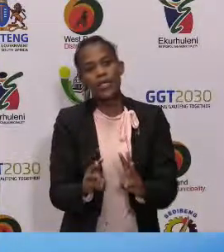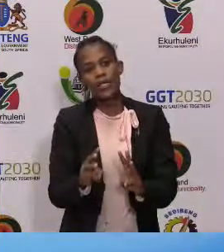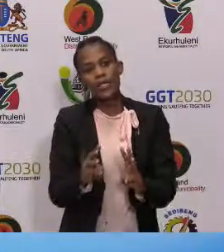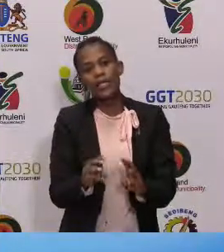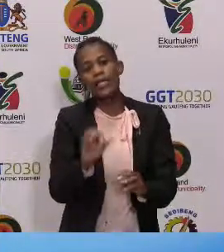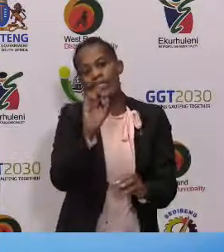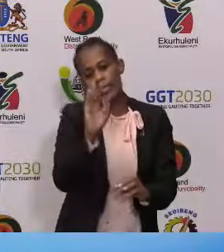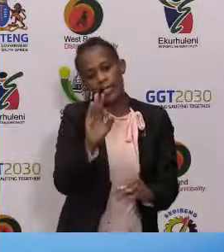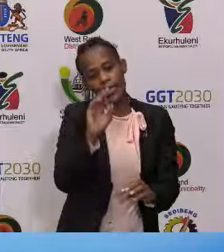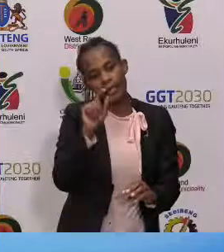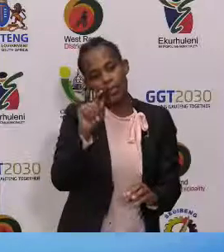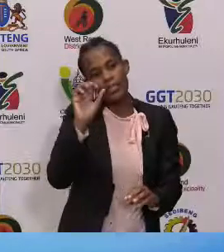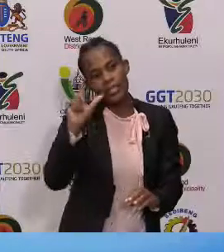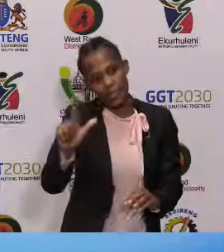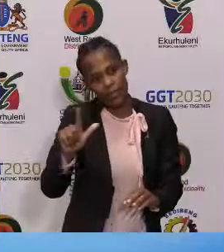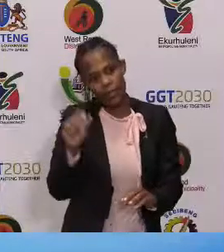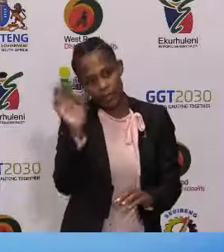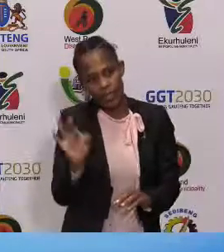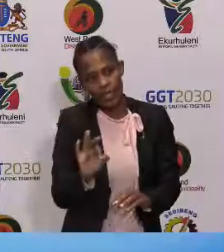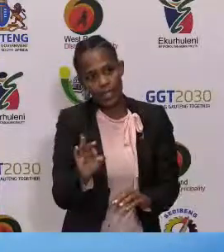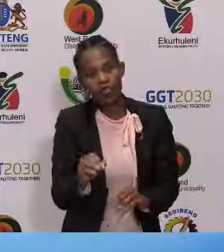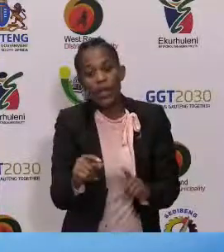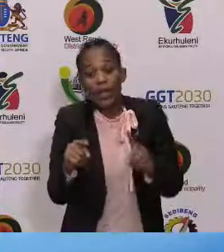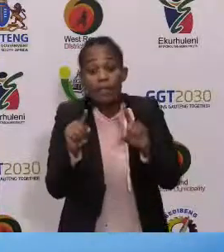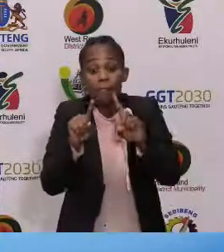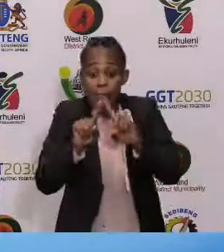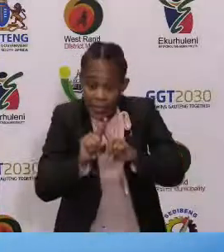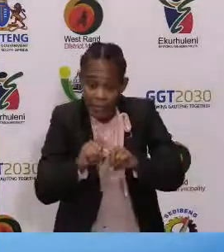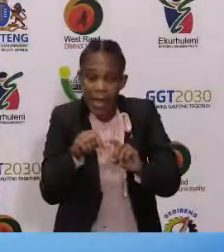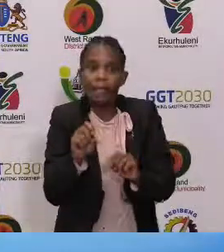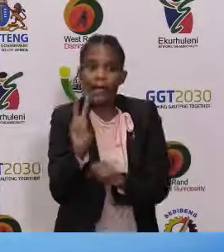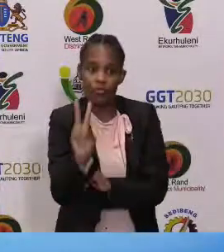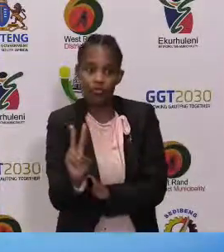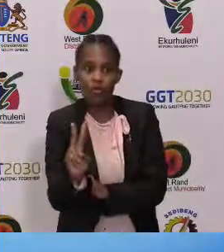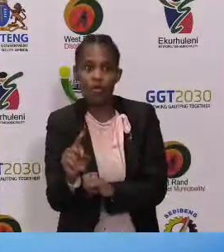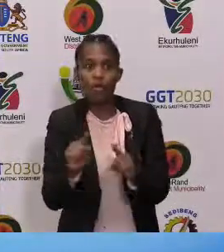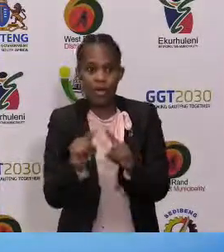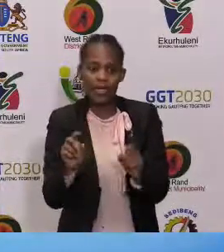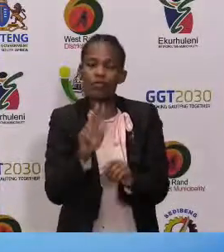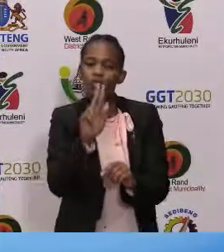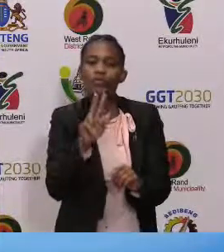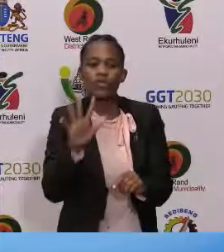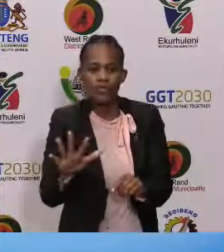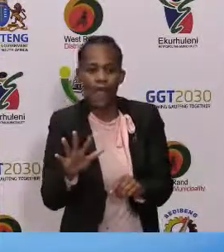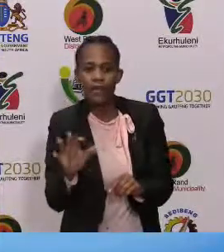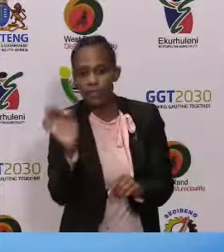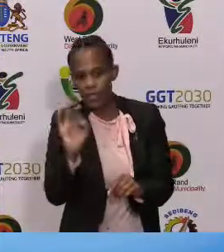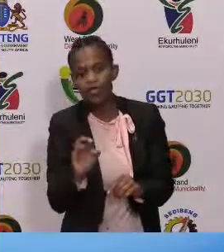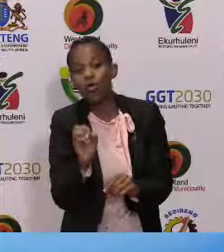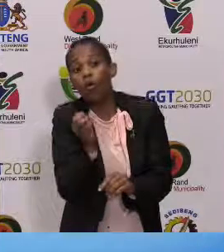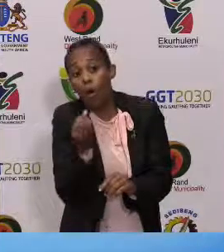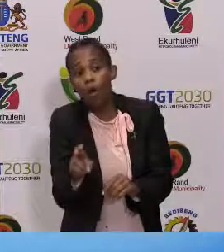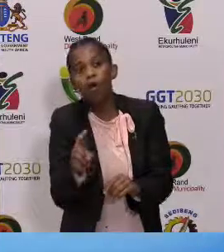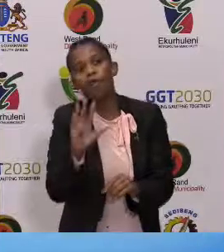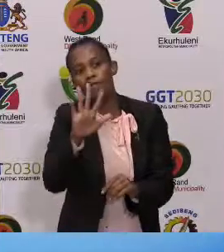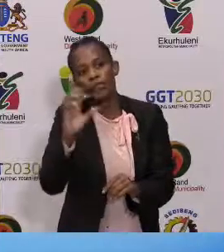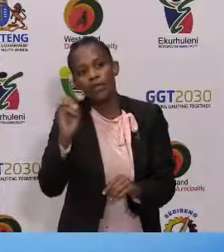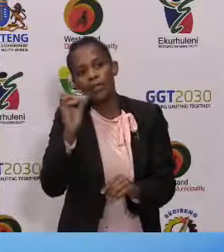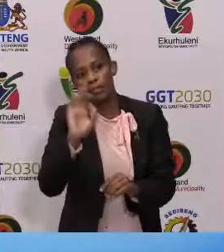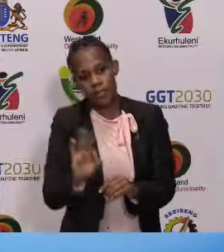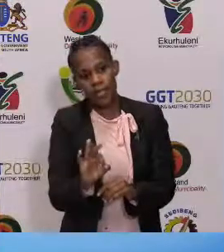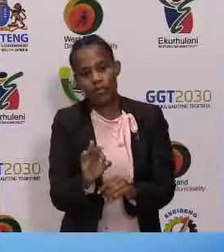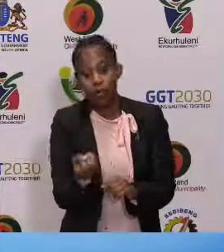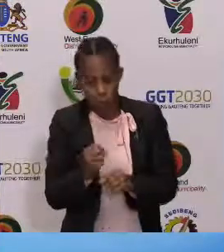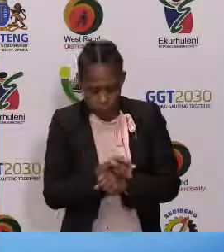and 25%. Again, you can multiply that by 2, and it will come between 25% and 50% of people in the different districts were